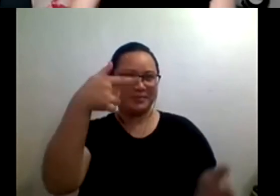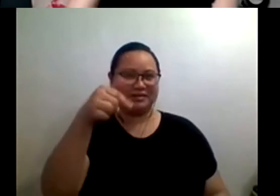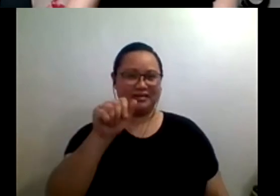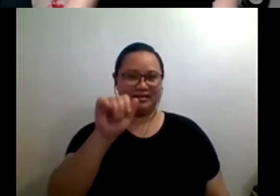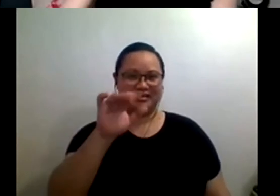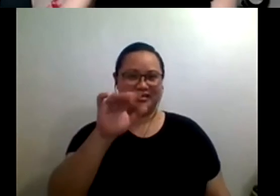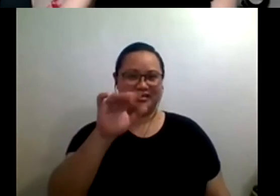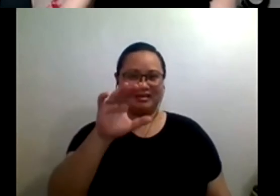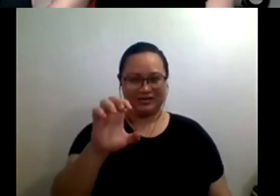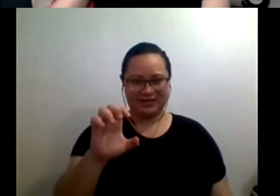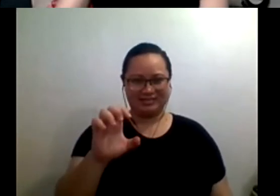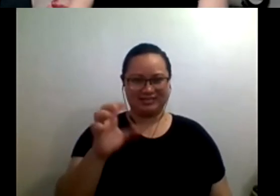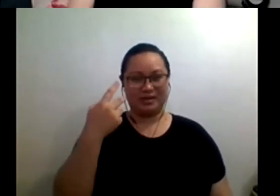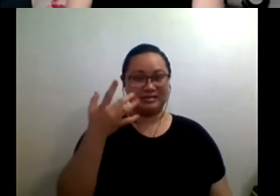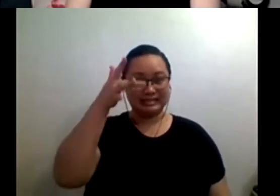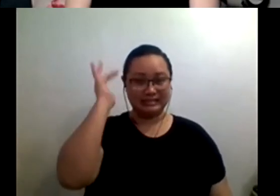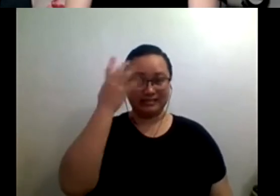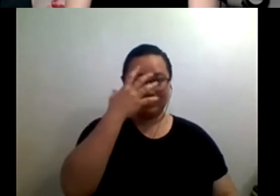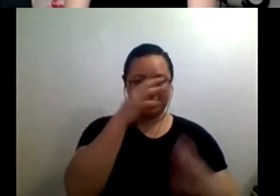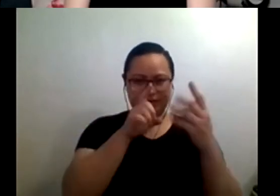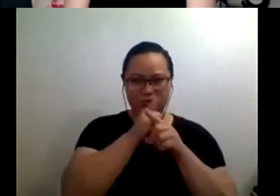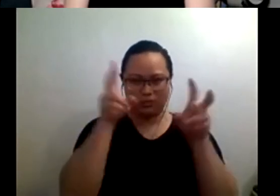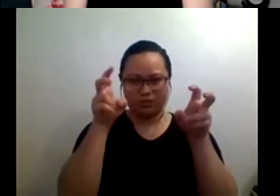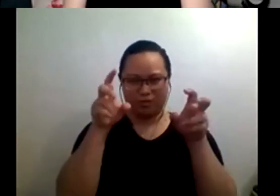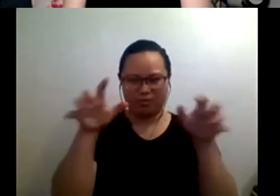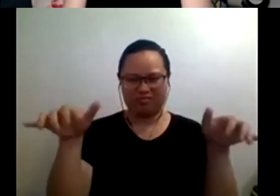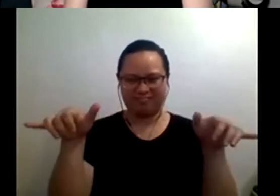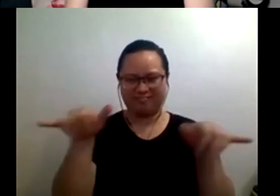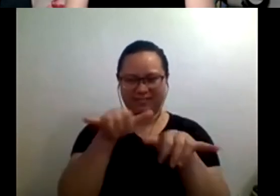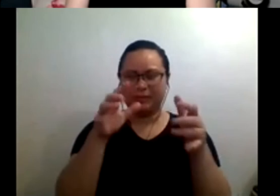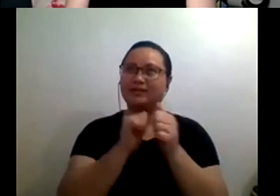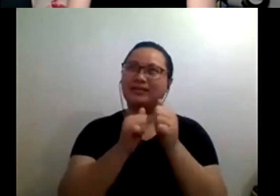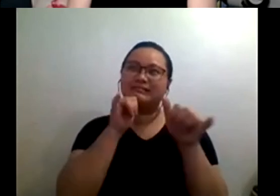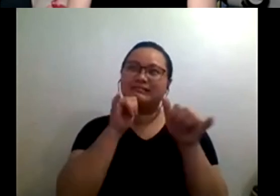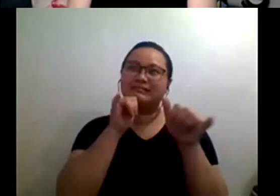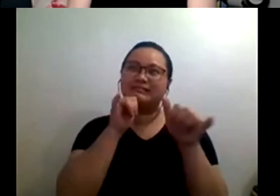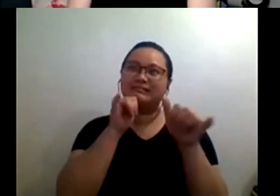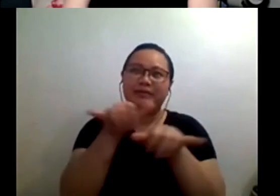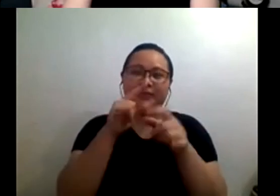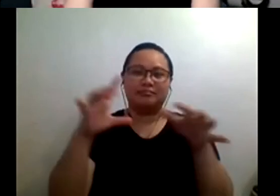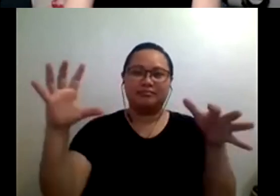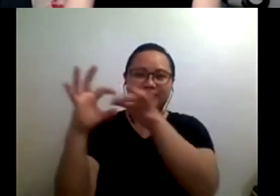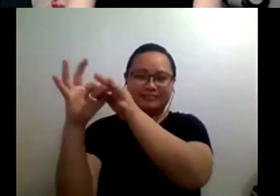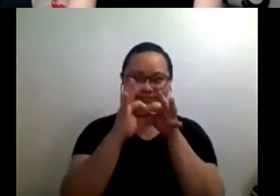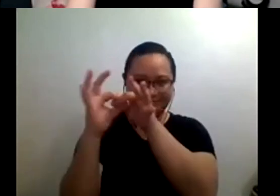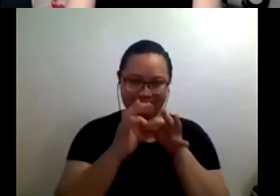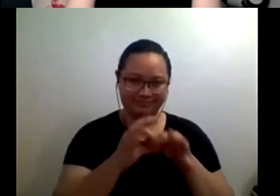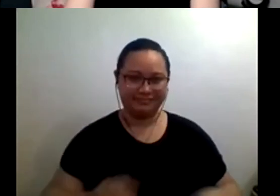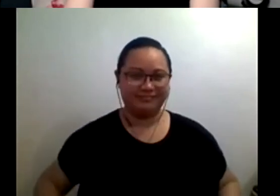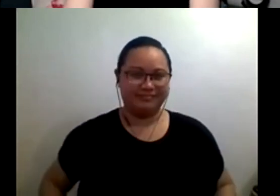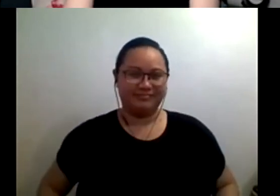Yung two topics kasi nag-intertwine talaga siya. Meron kayong gustong idagdag, Sir TQ? Wala. Hindi, joke lang.